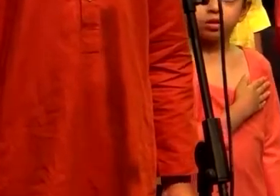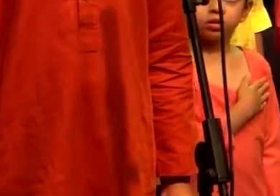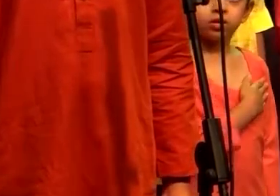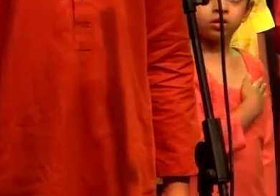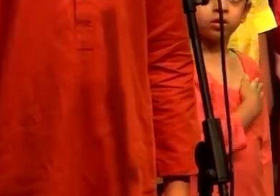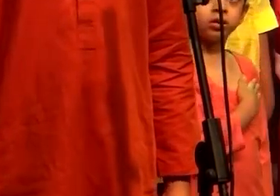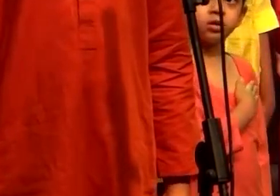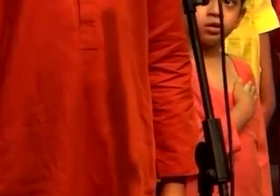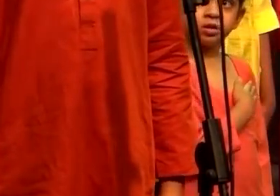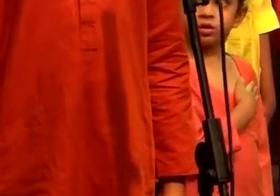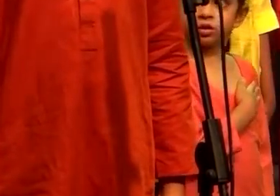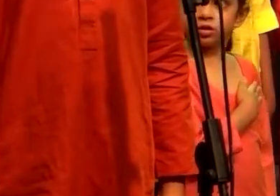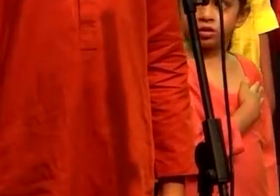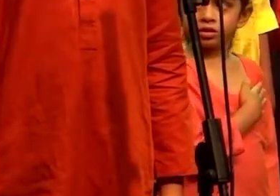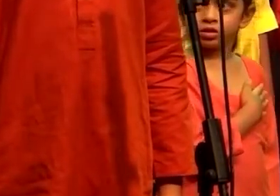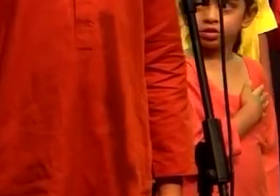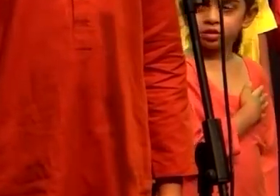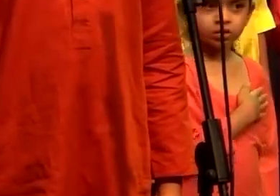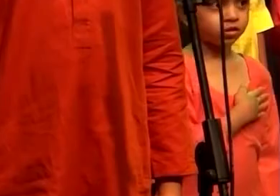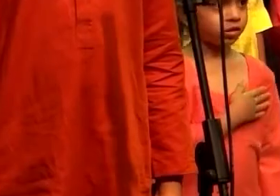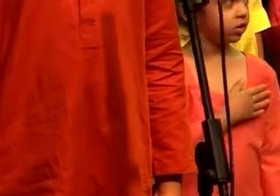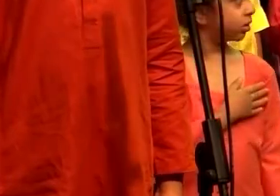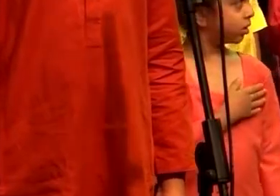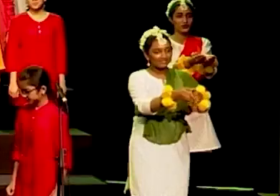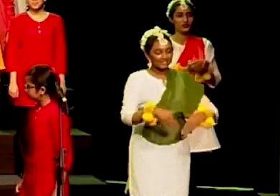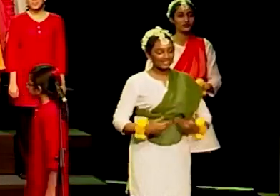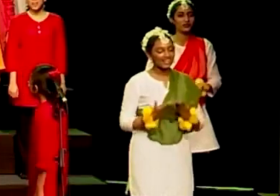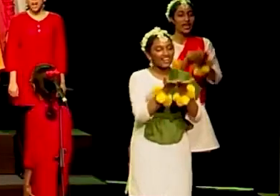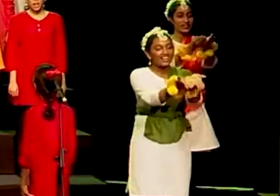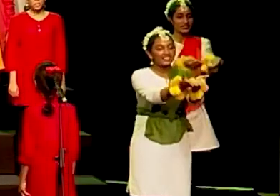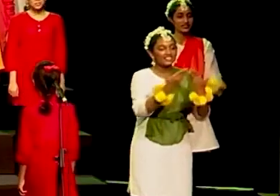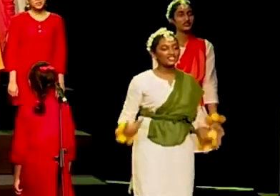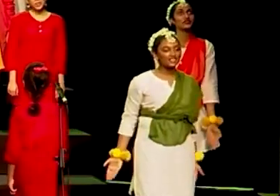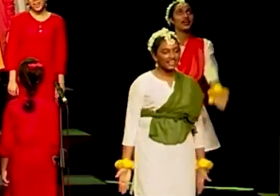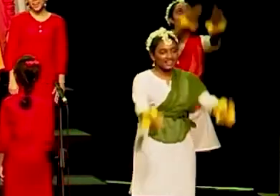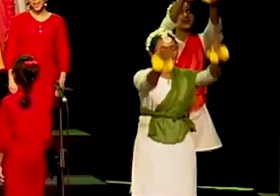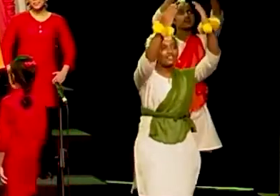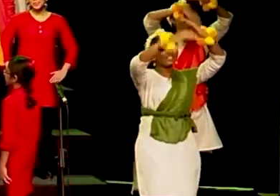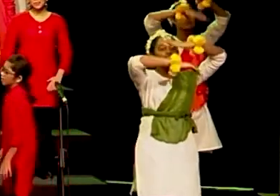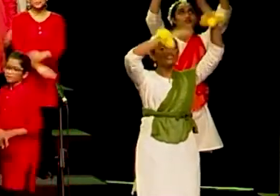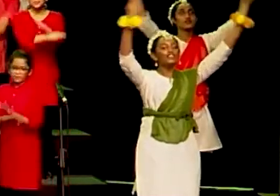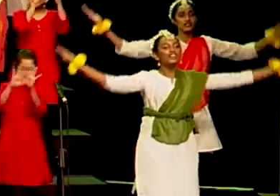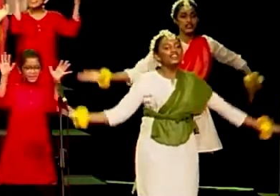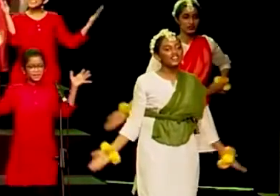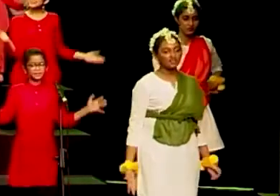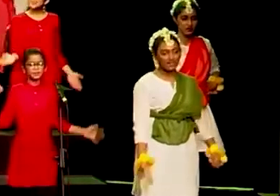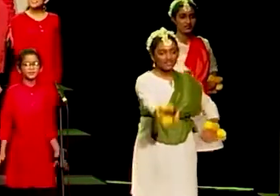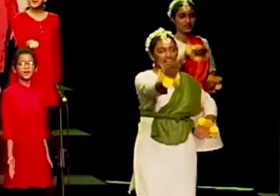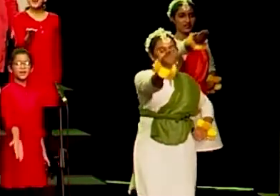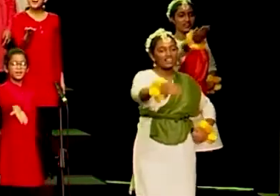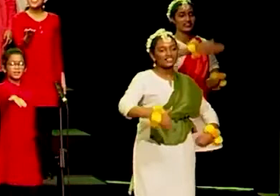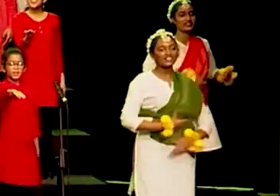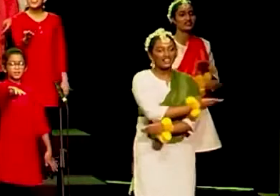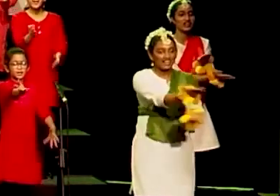walls, where words come out from the depth of truth. Into that heaven of freedom,